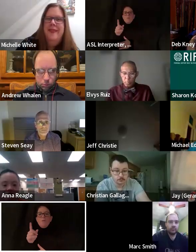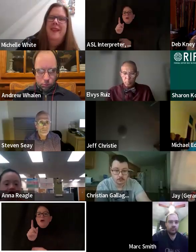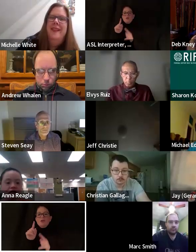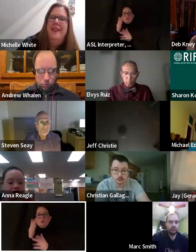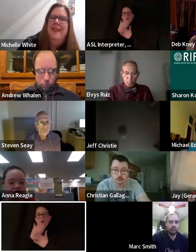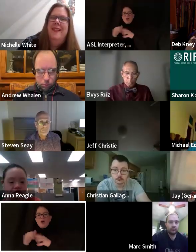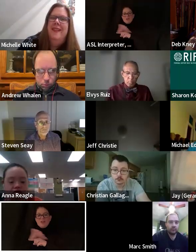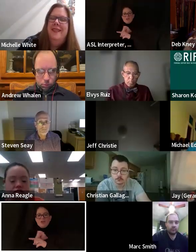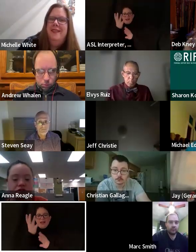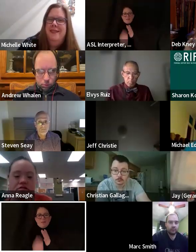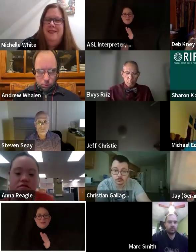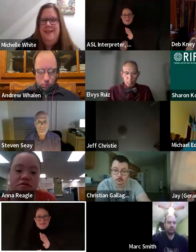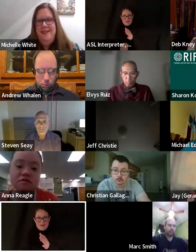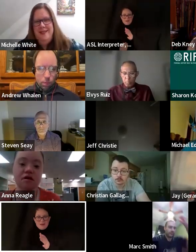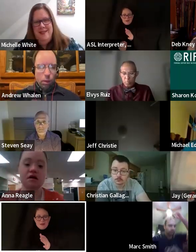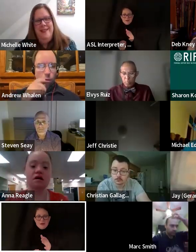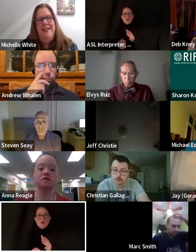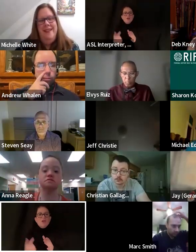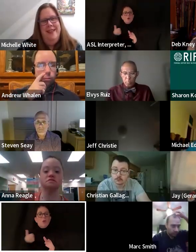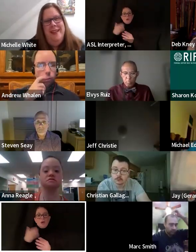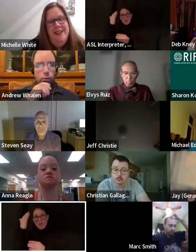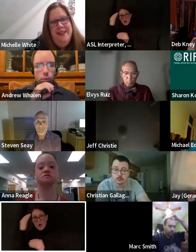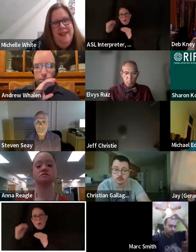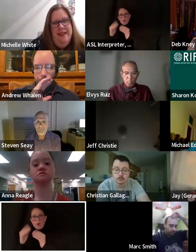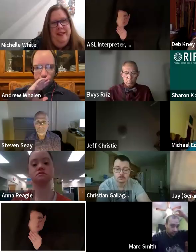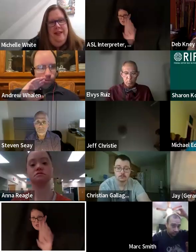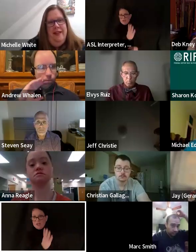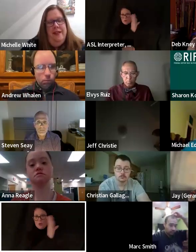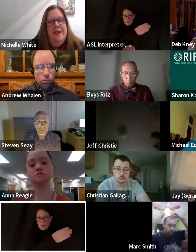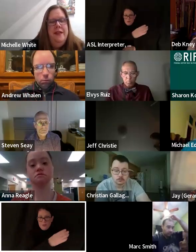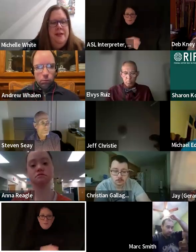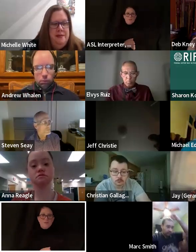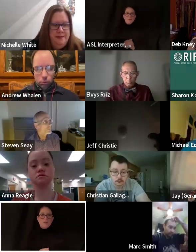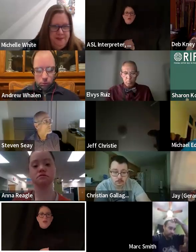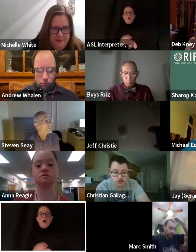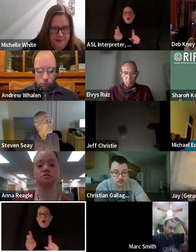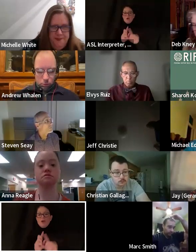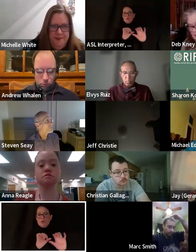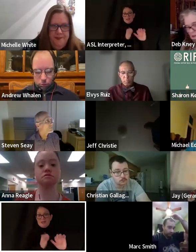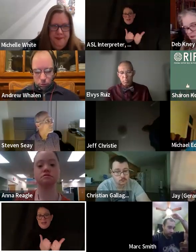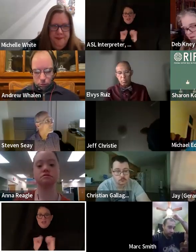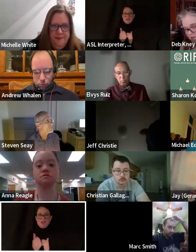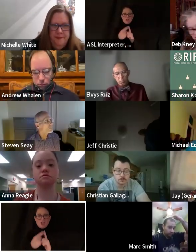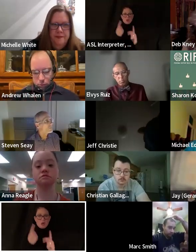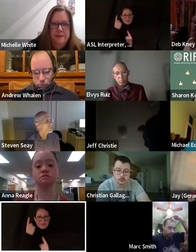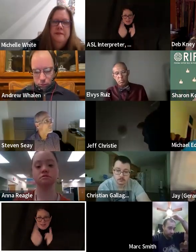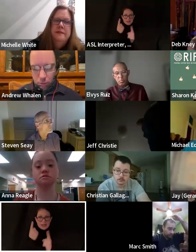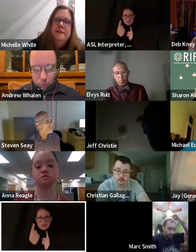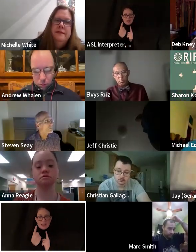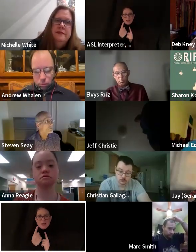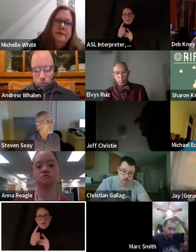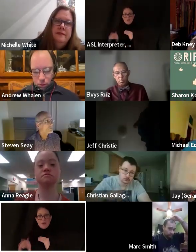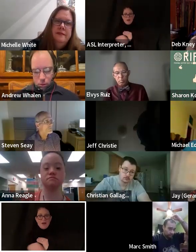piece. So when we get more, and and there may be people, as agencies start thinking about